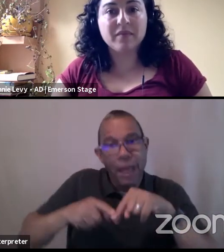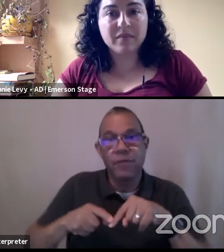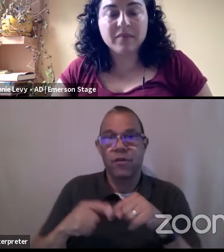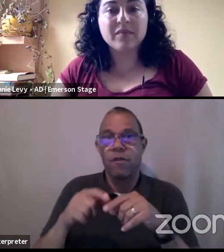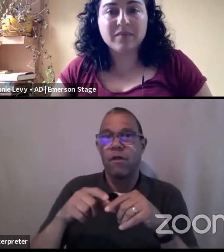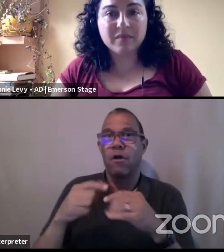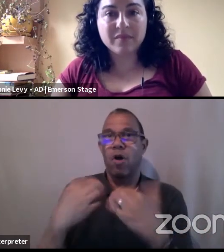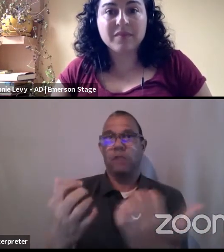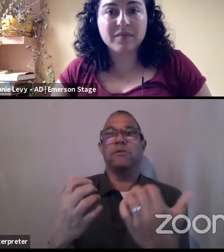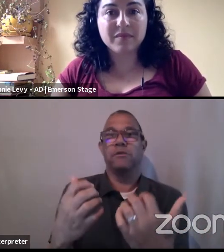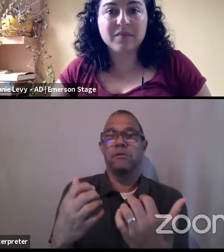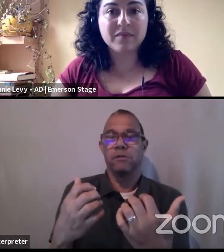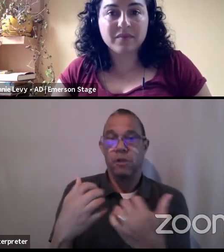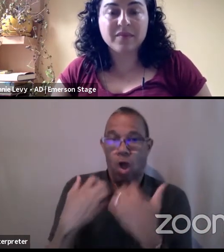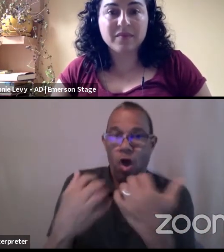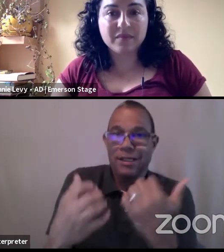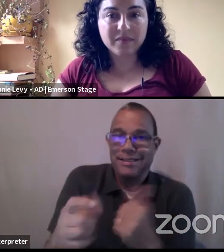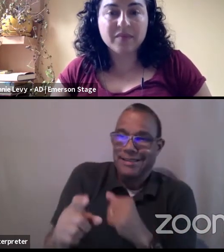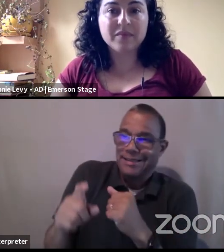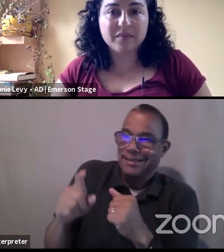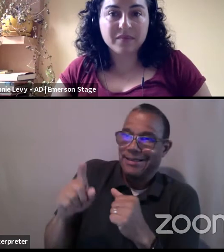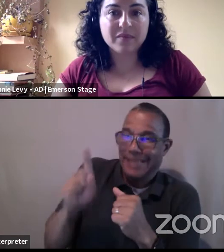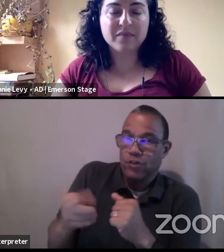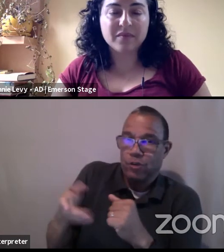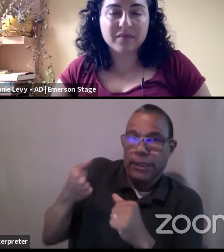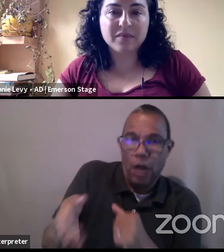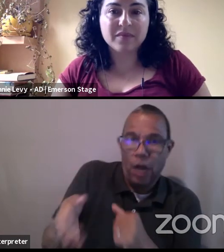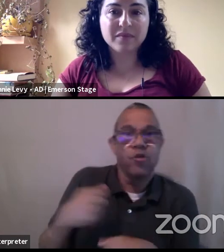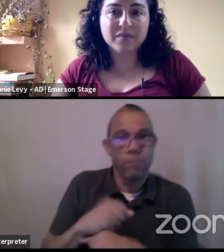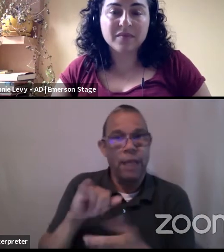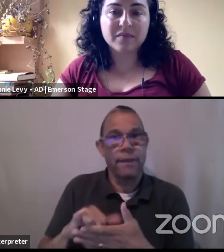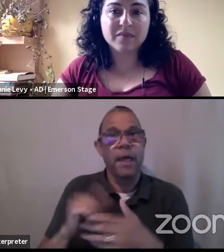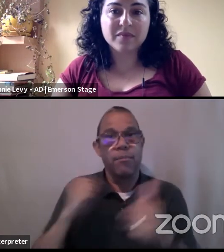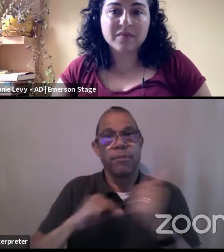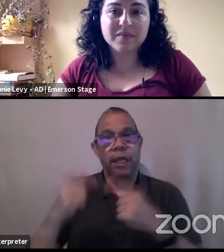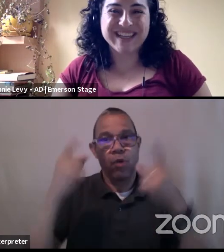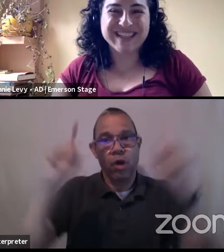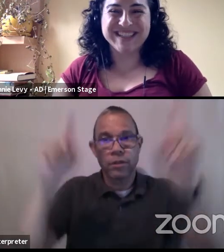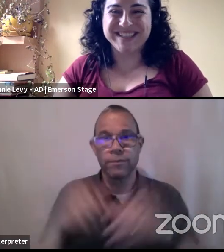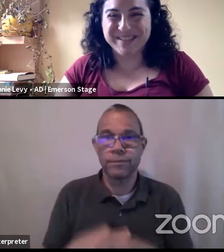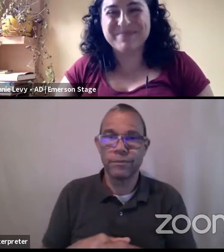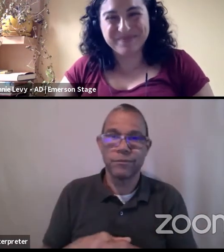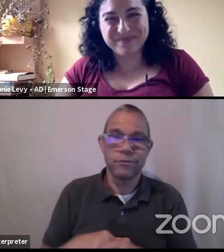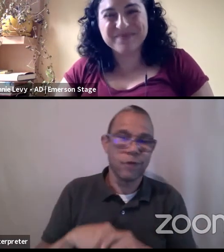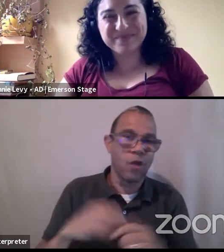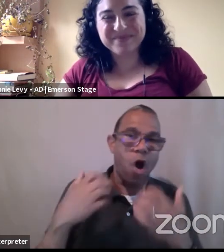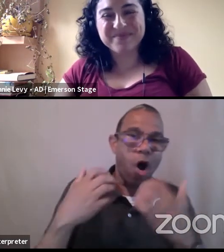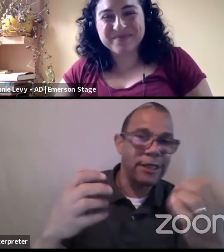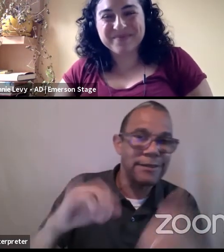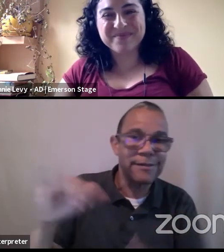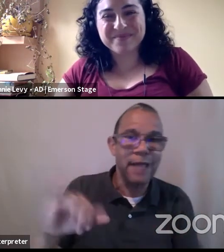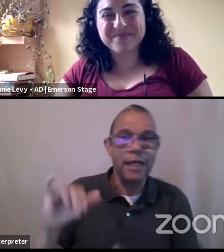needed to make the, the play work. So the audience is a co-conspirator or collaborator of,